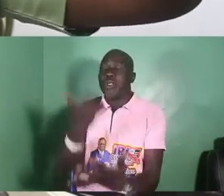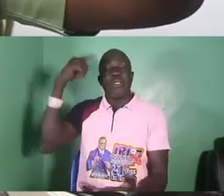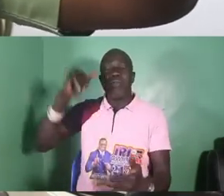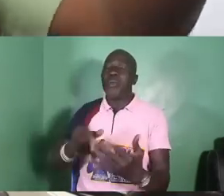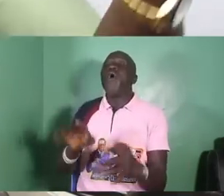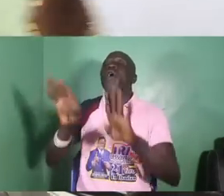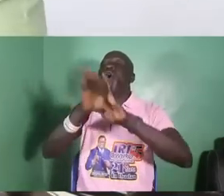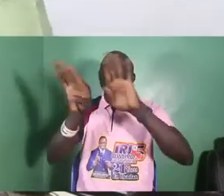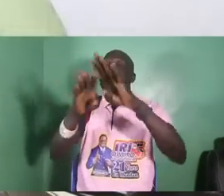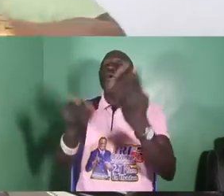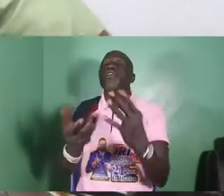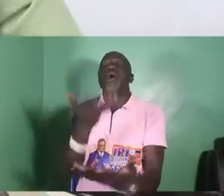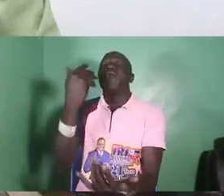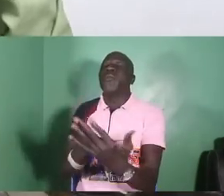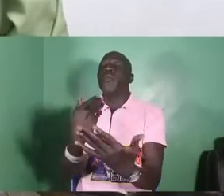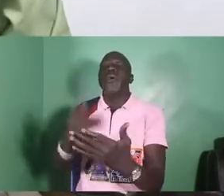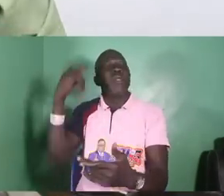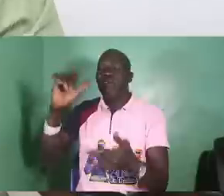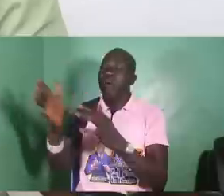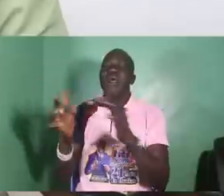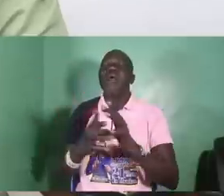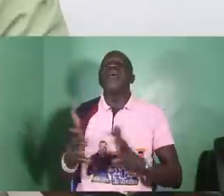ko wo fun mi o ya dua